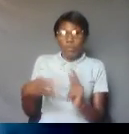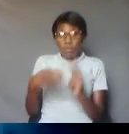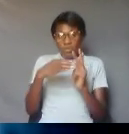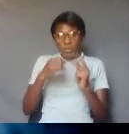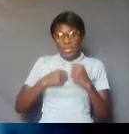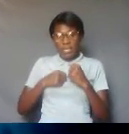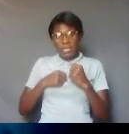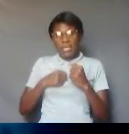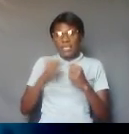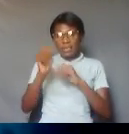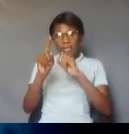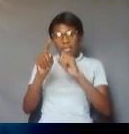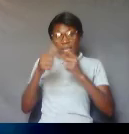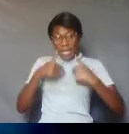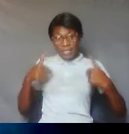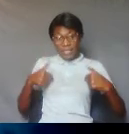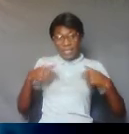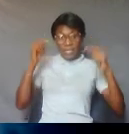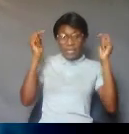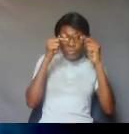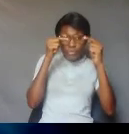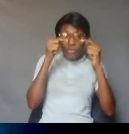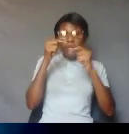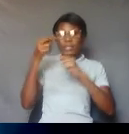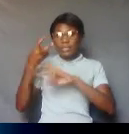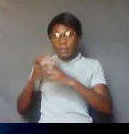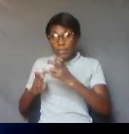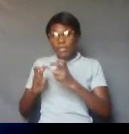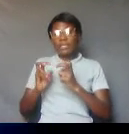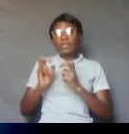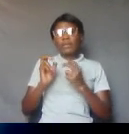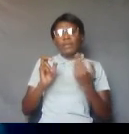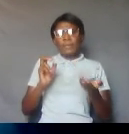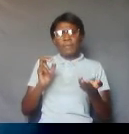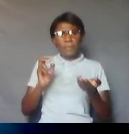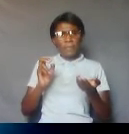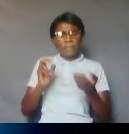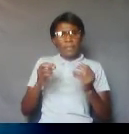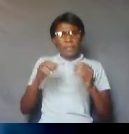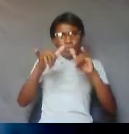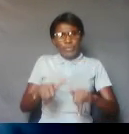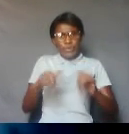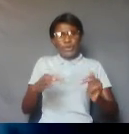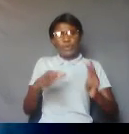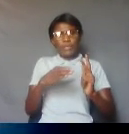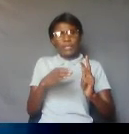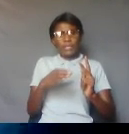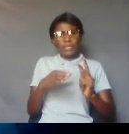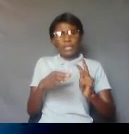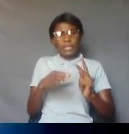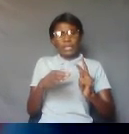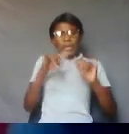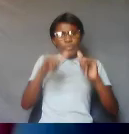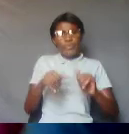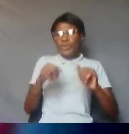have been in the community, we have been living amongst the other people, but it's always been considered okay for them